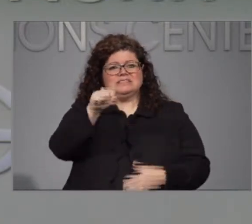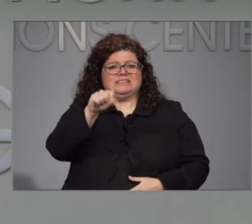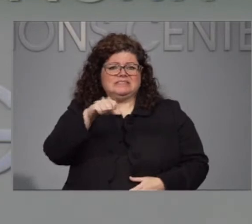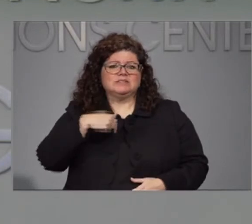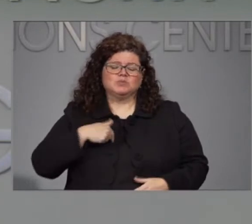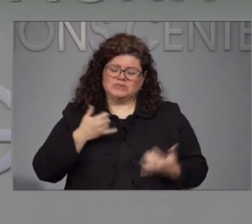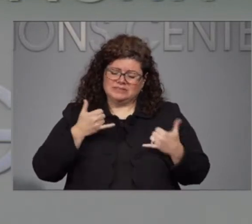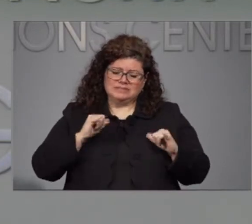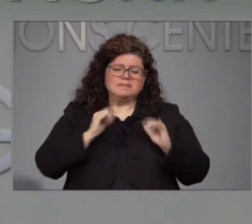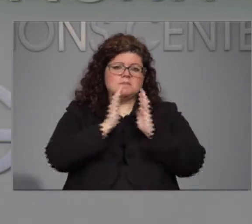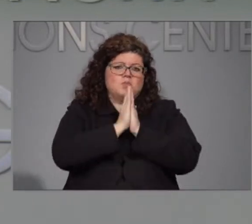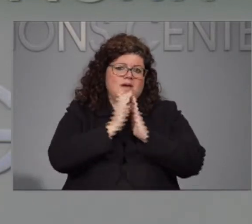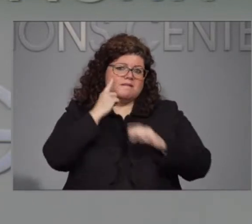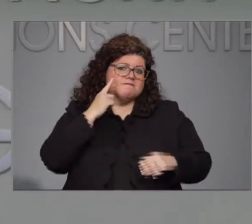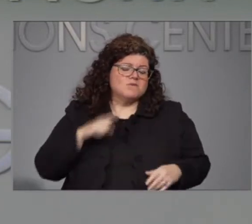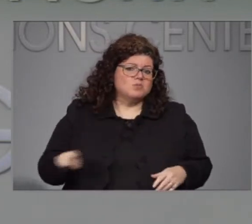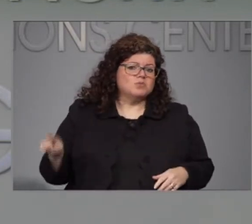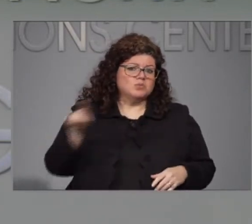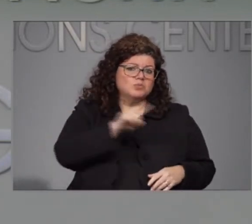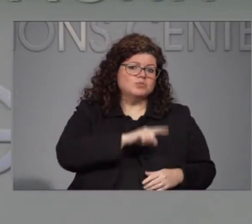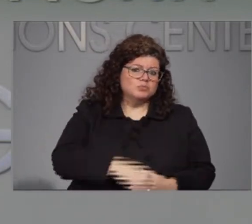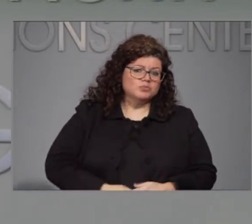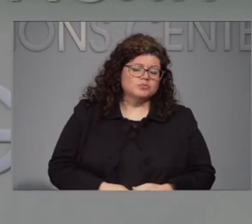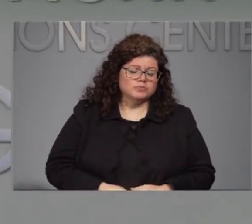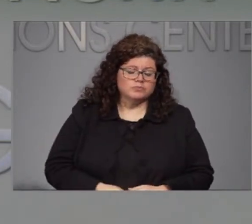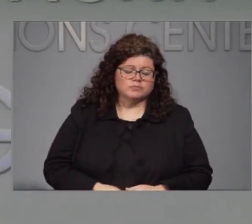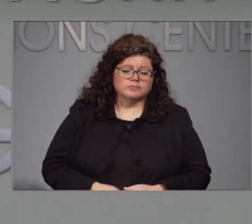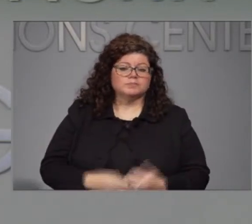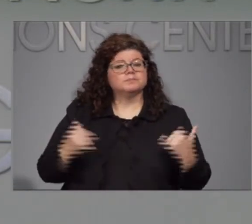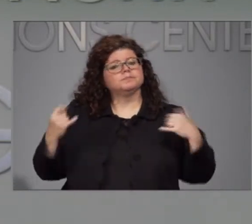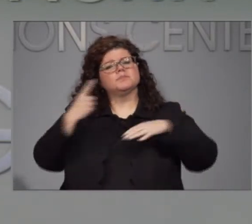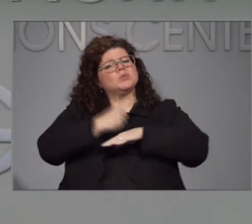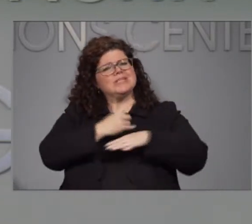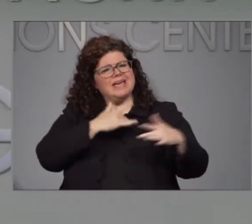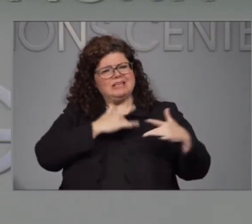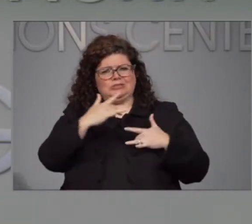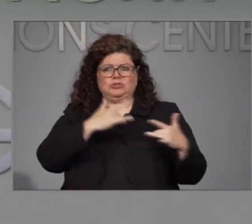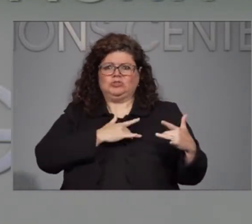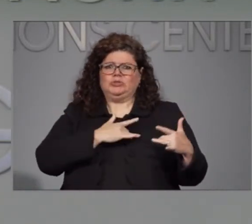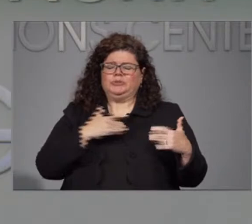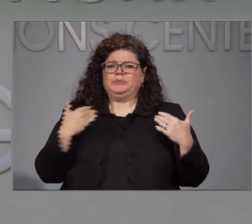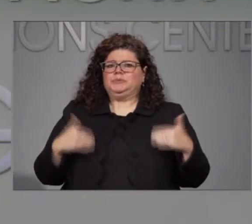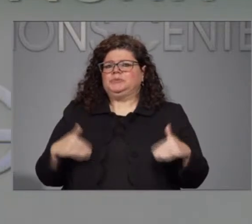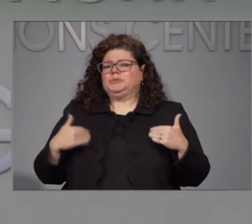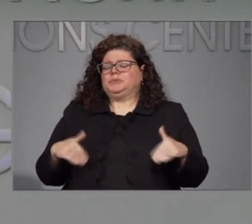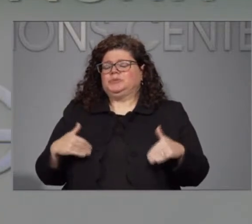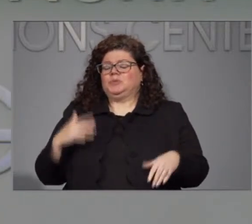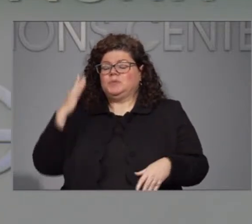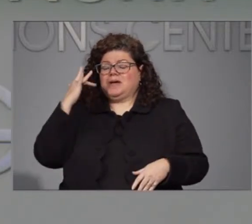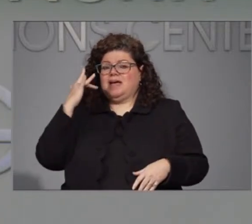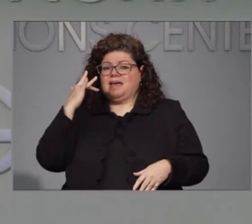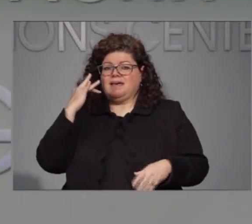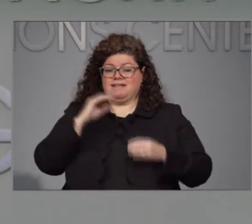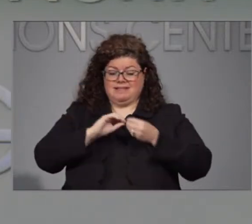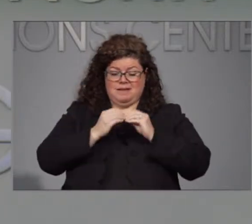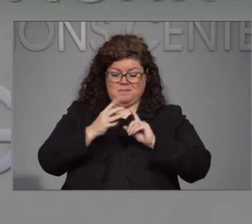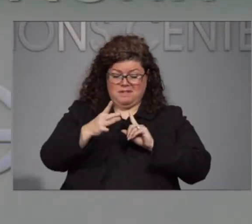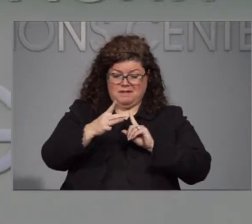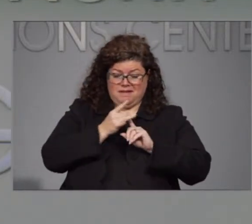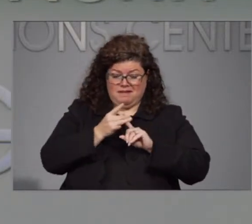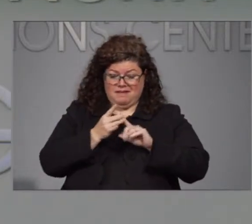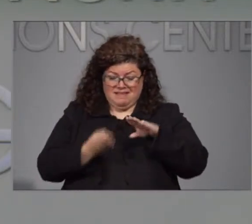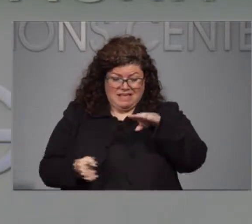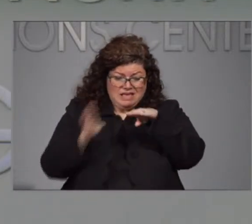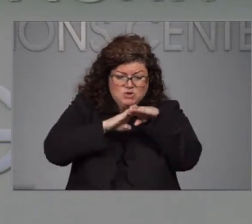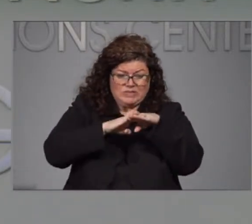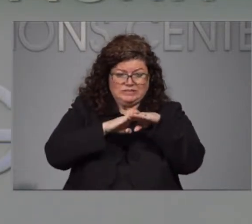who are suffering now. And today our concern is growing about the increase in cases and